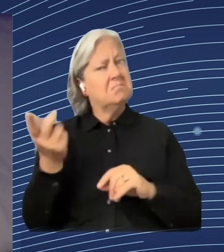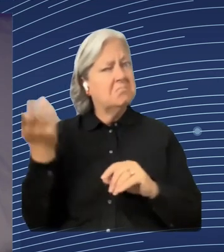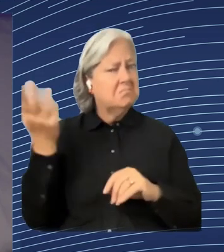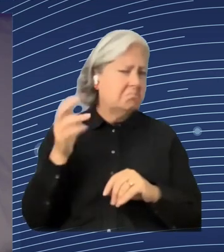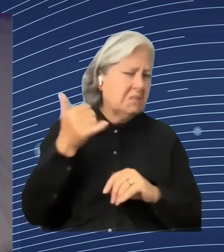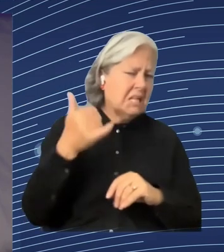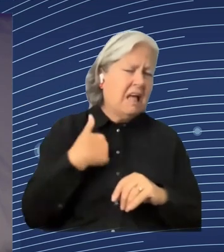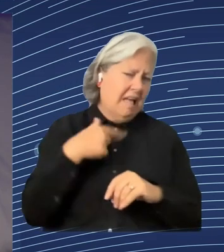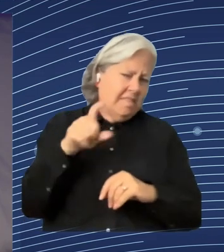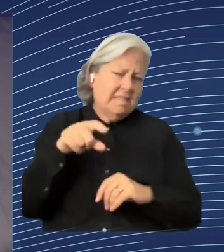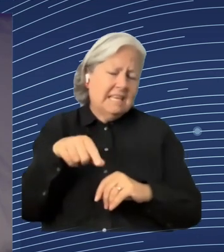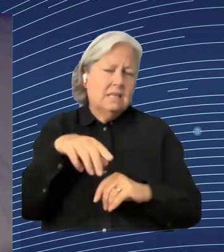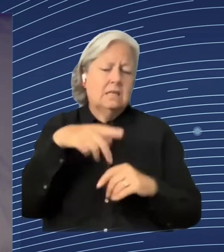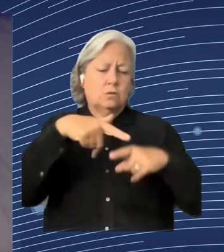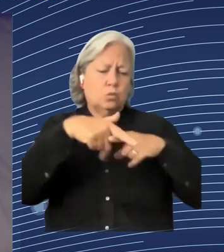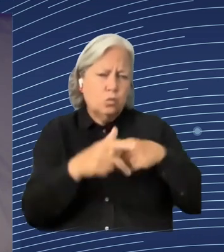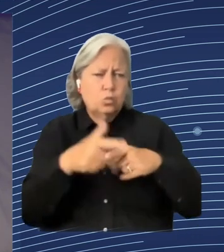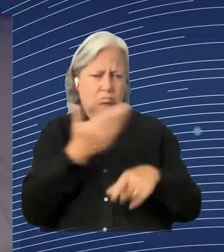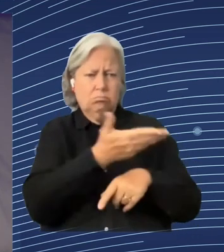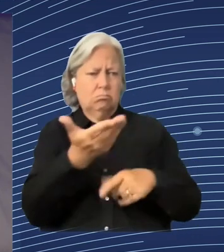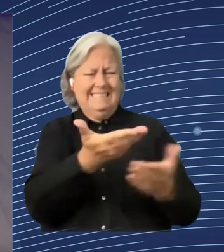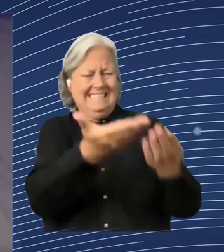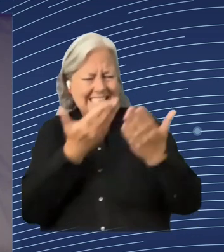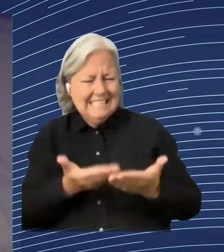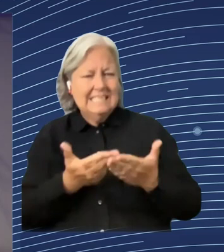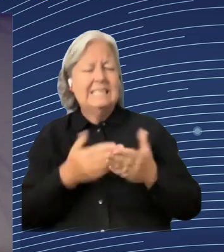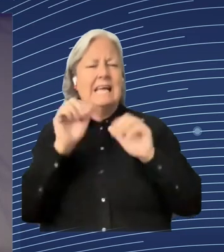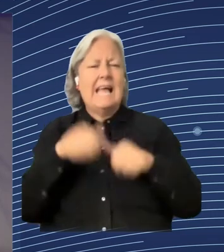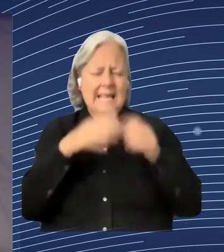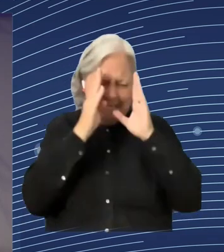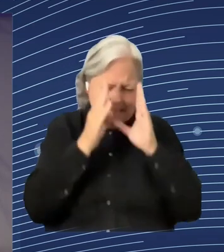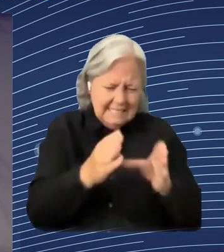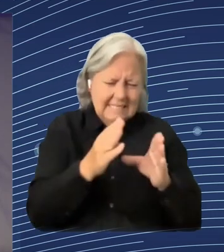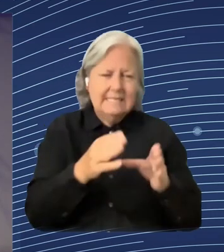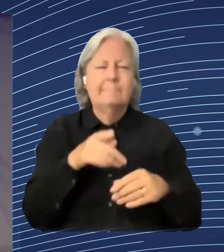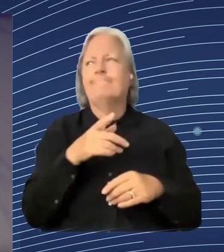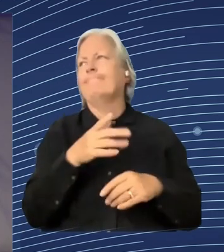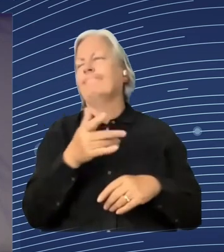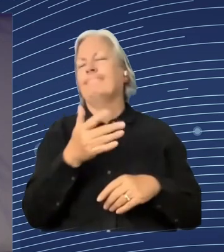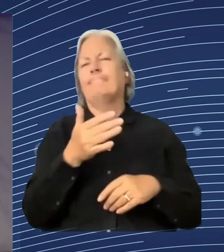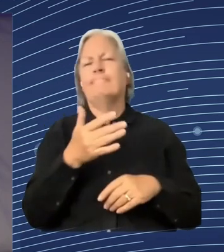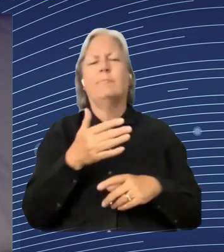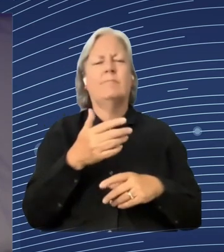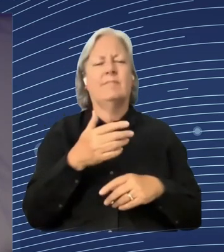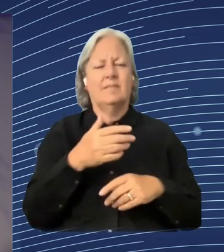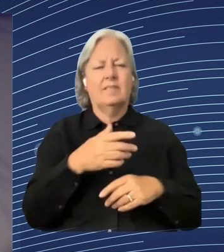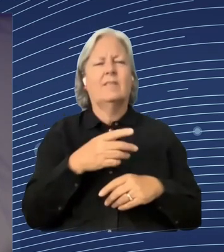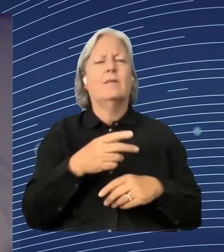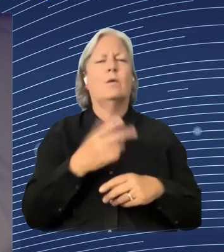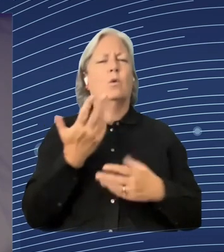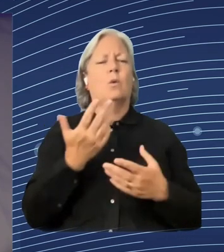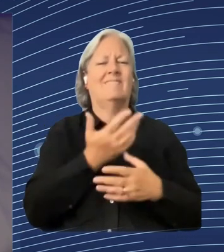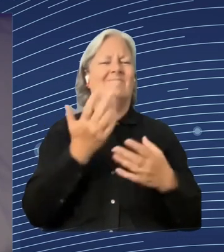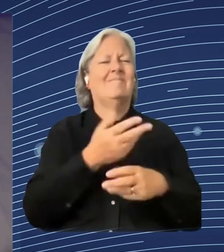tools in order to really concentrate on the difficult, I don't want to say cases, but I have